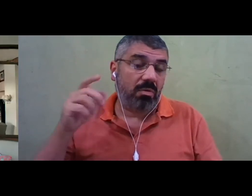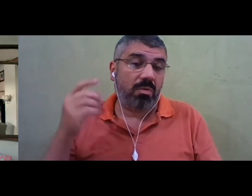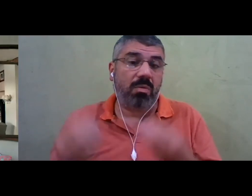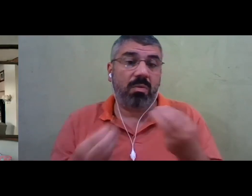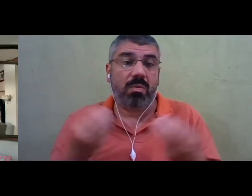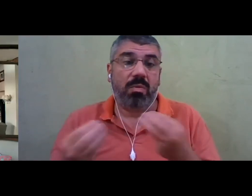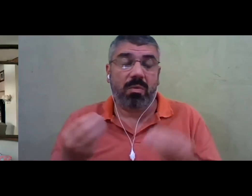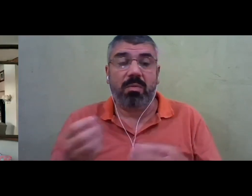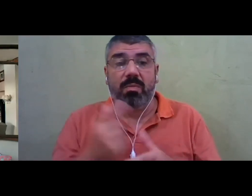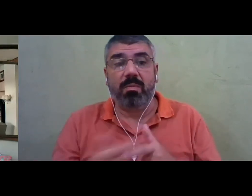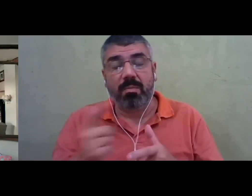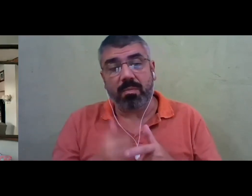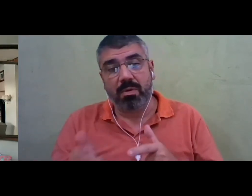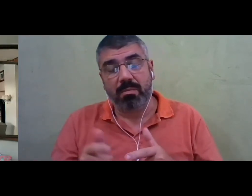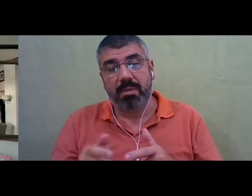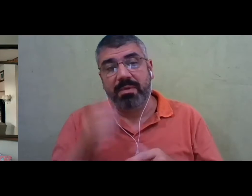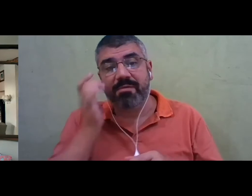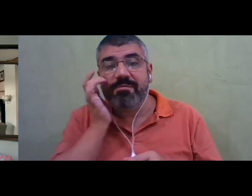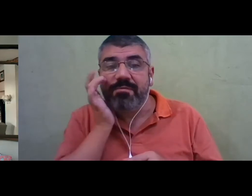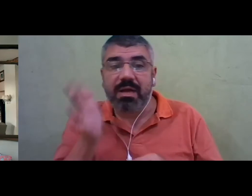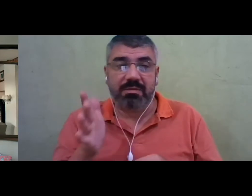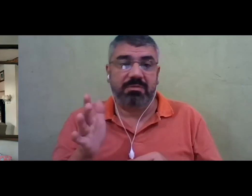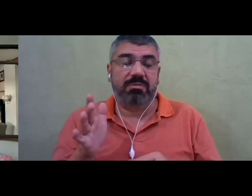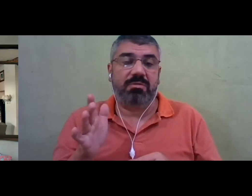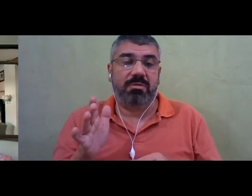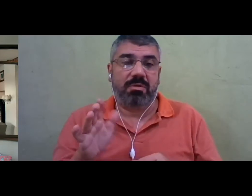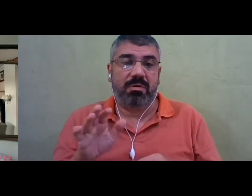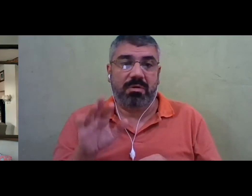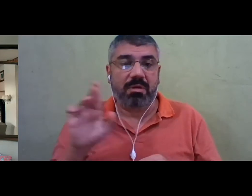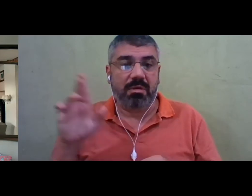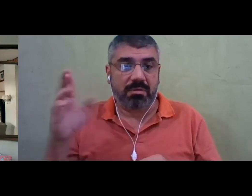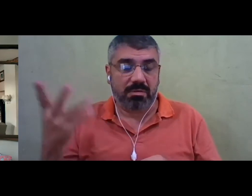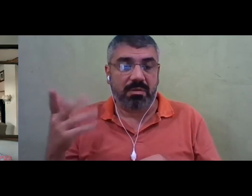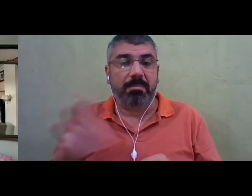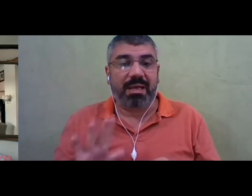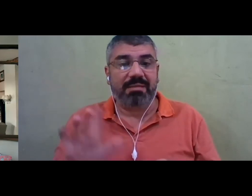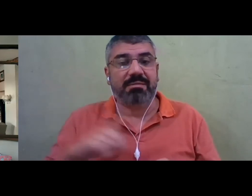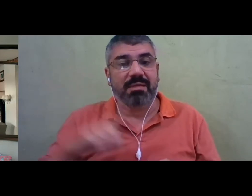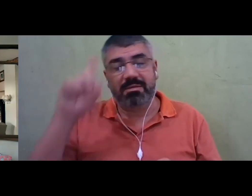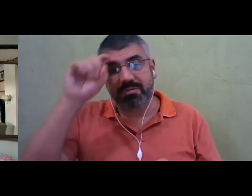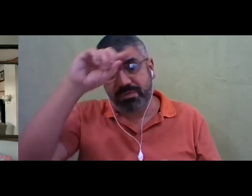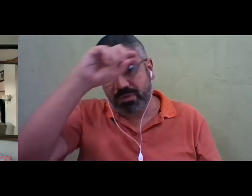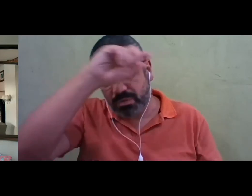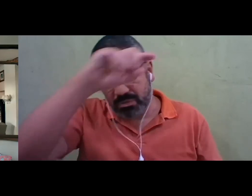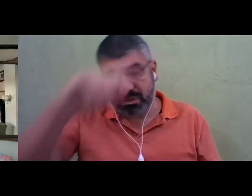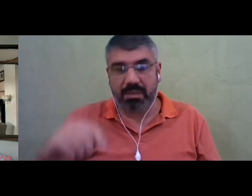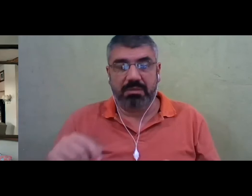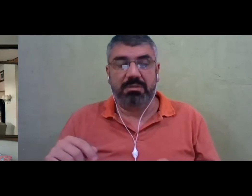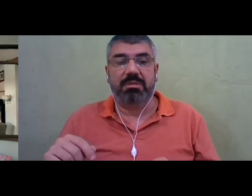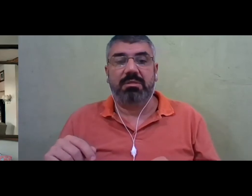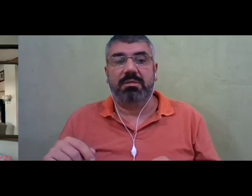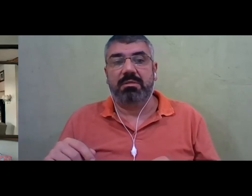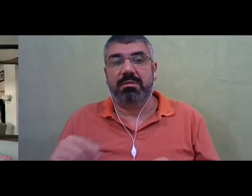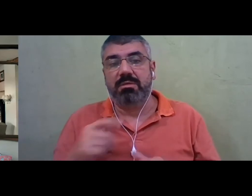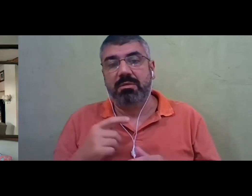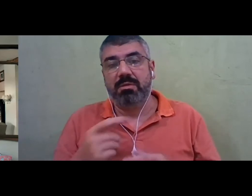way, working out the little problems, solving the difficulties that arise, and sorting things out until you